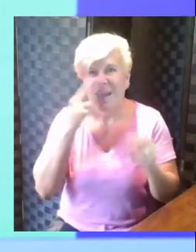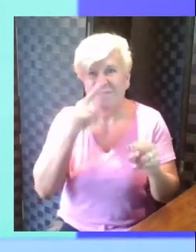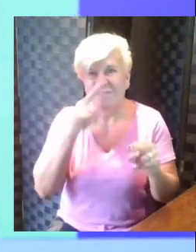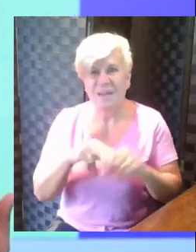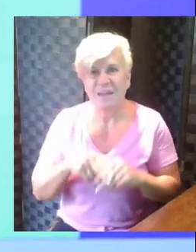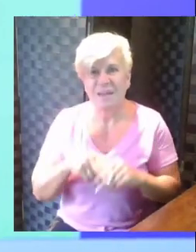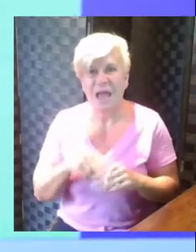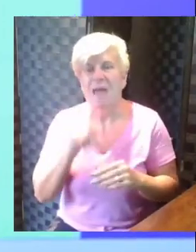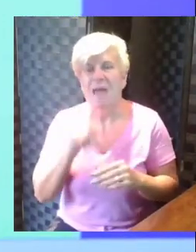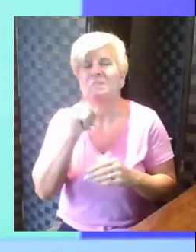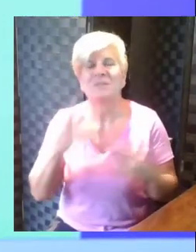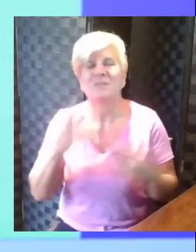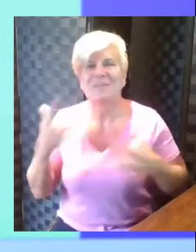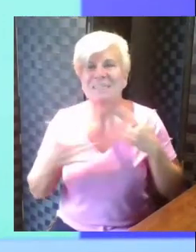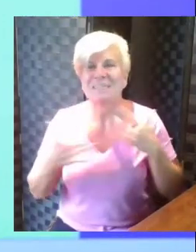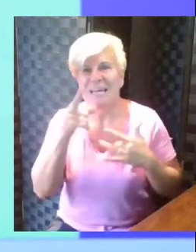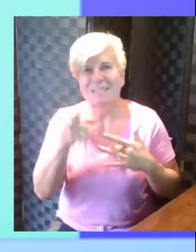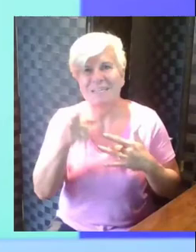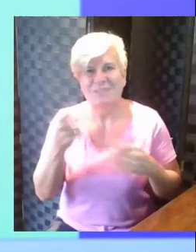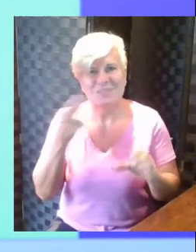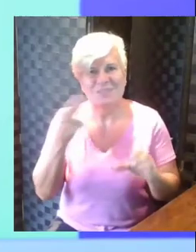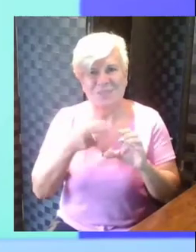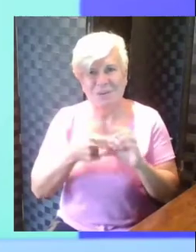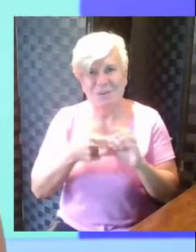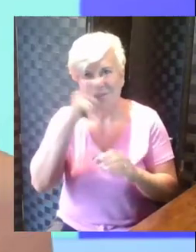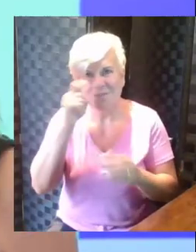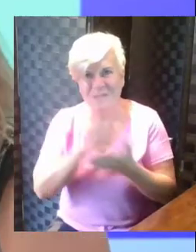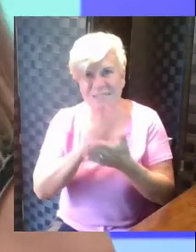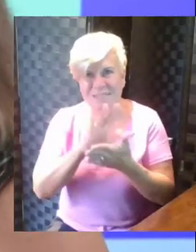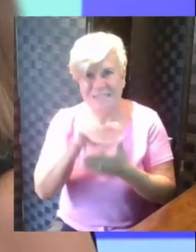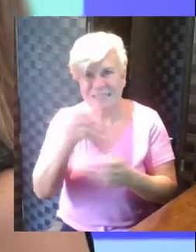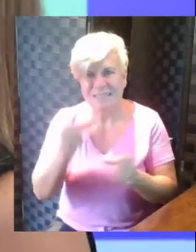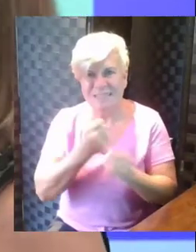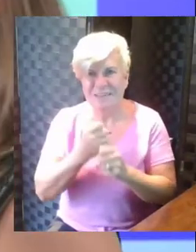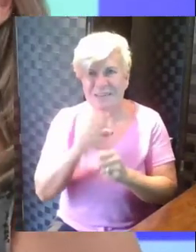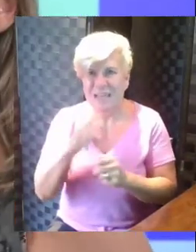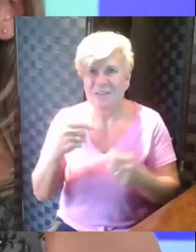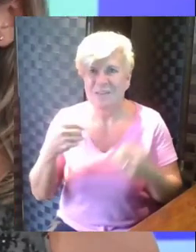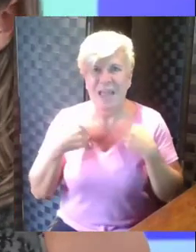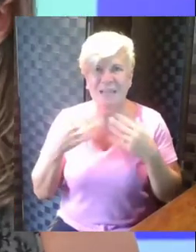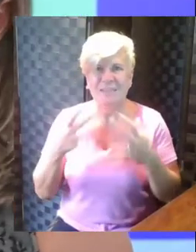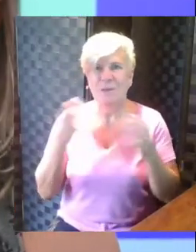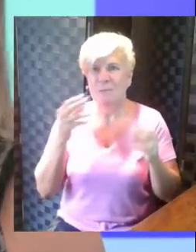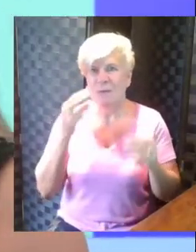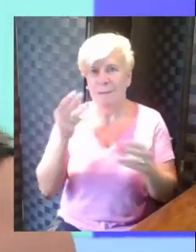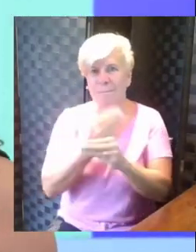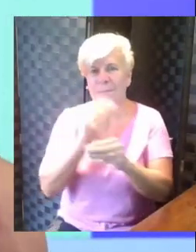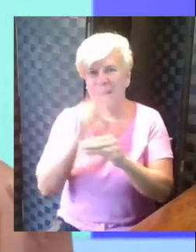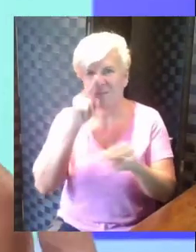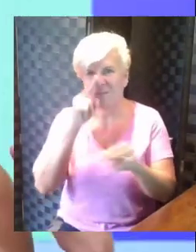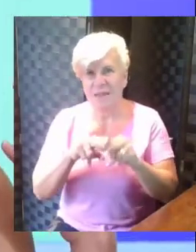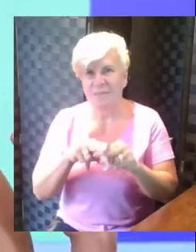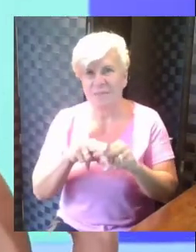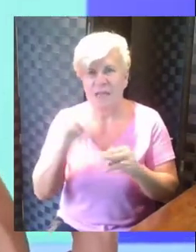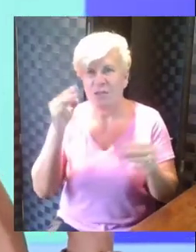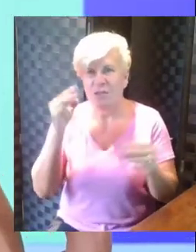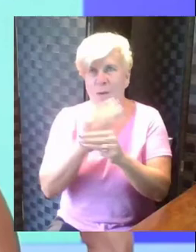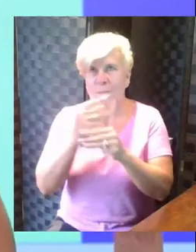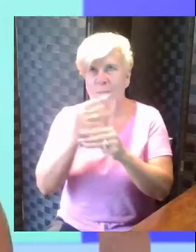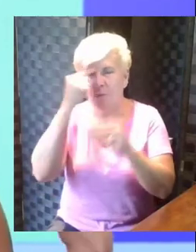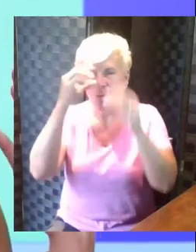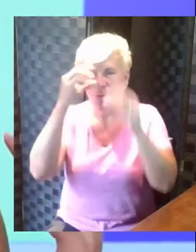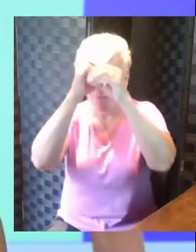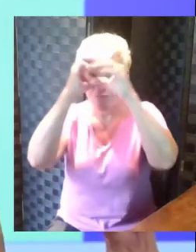fun. I'm so excited that you joined me for summer school this year, and that you had so much math fun, and your math brain has